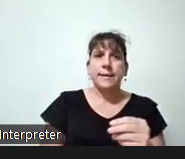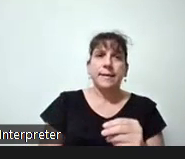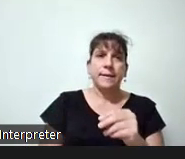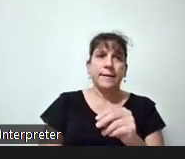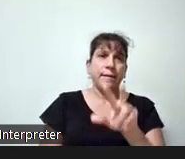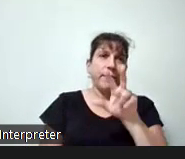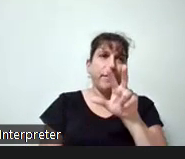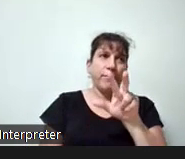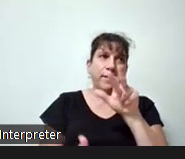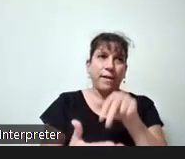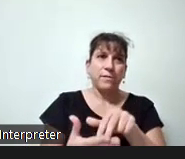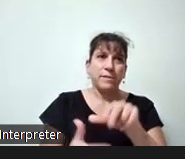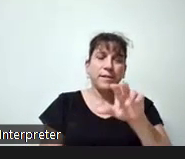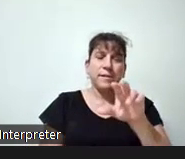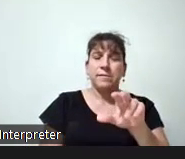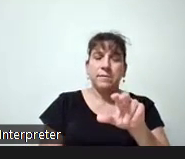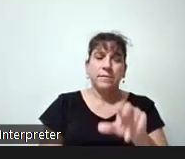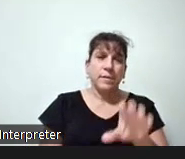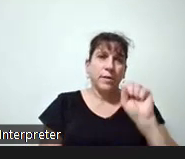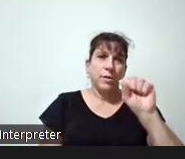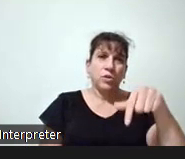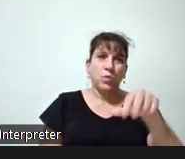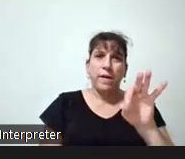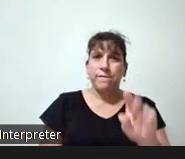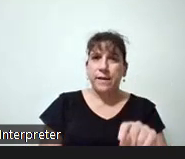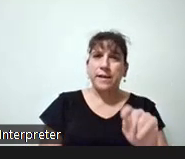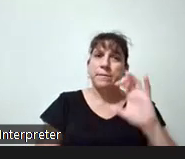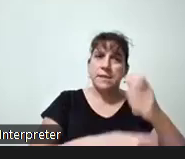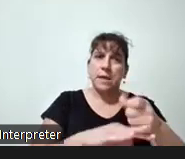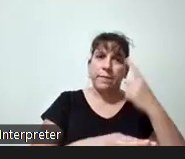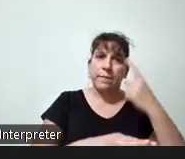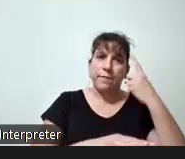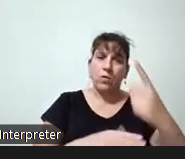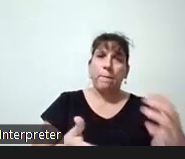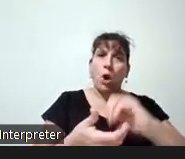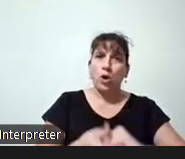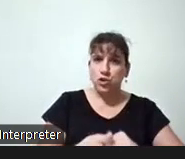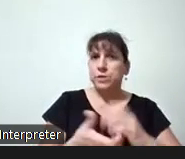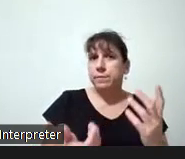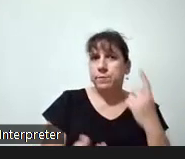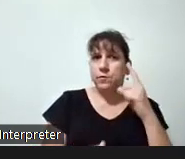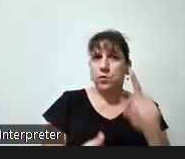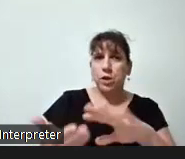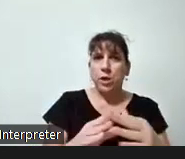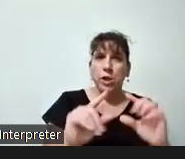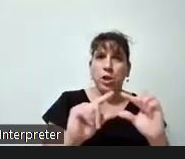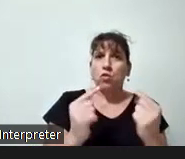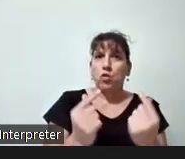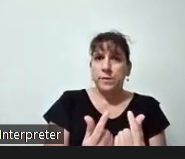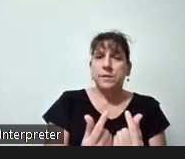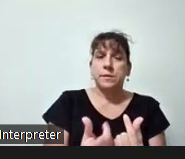3,000 square feet that have been set aside for partnership, for community groups